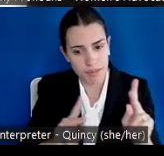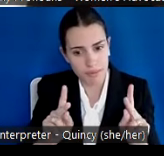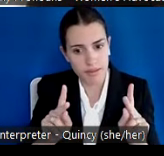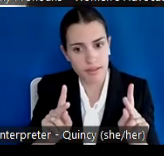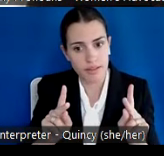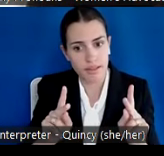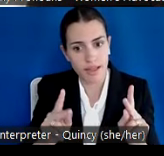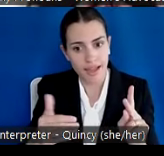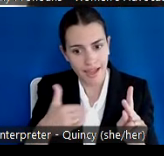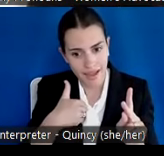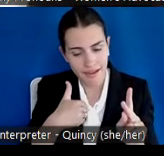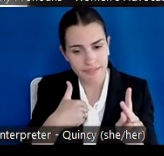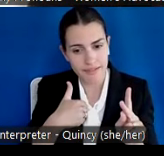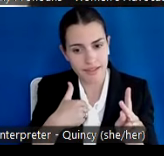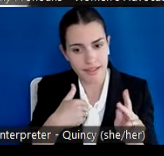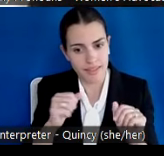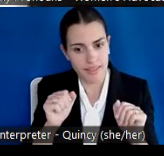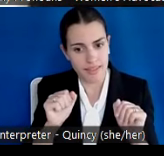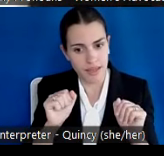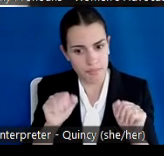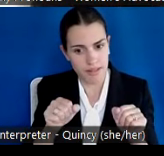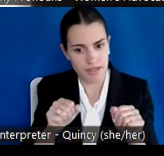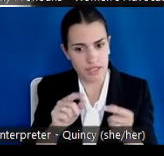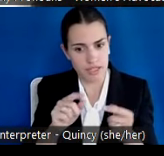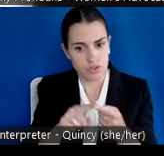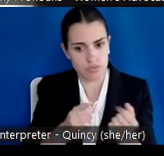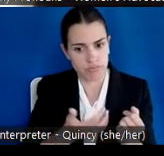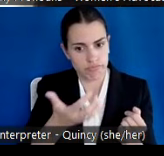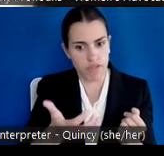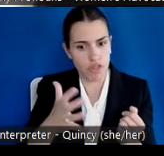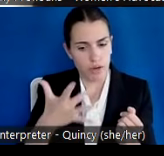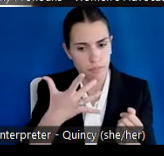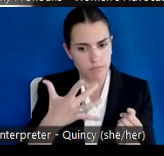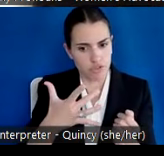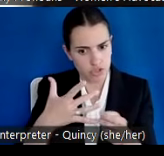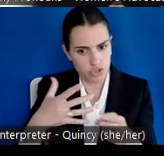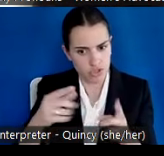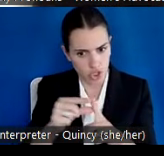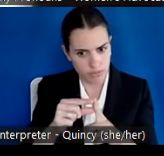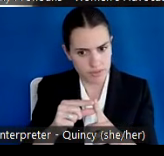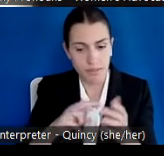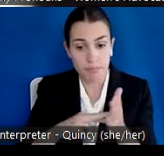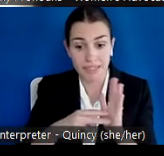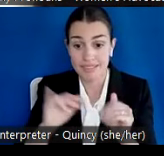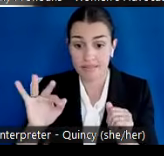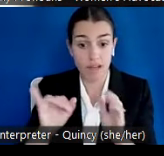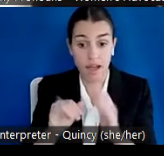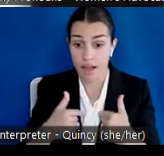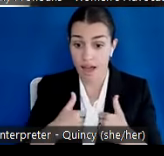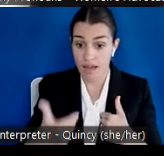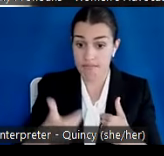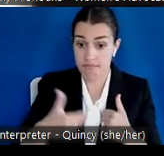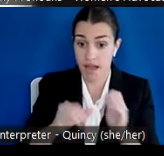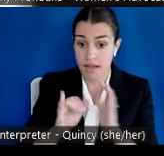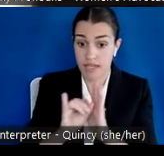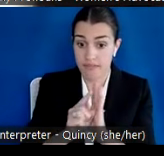the agency to share the terms with they want to be treated with. So if someone tells you, I identify with this term, then you can address